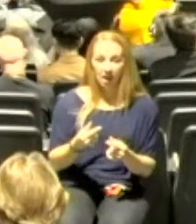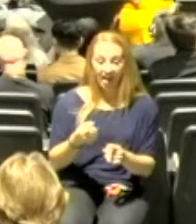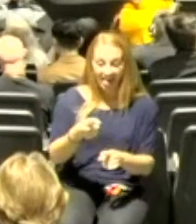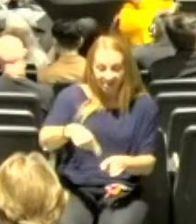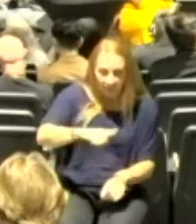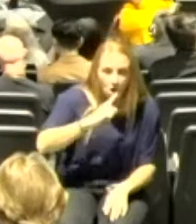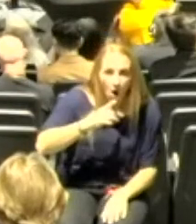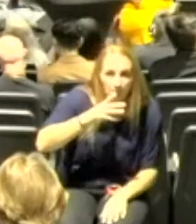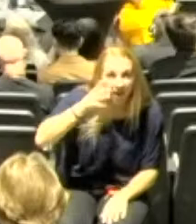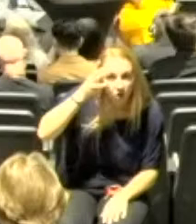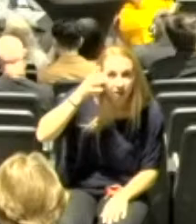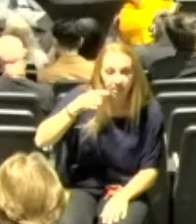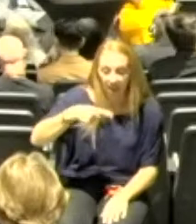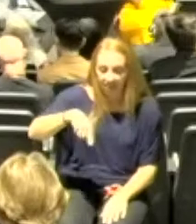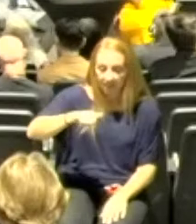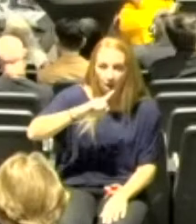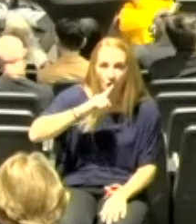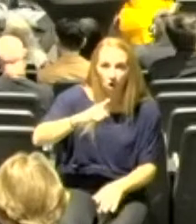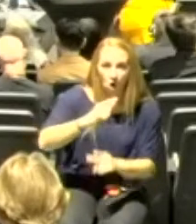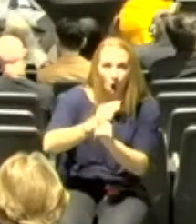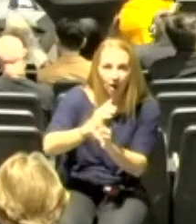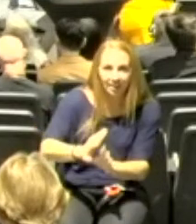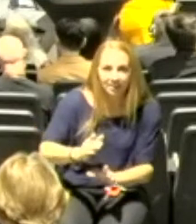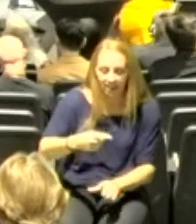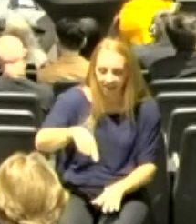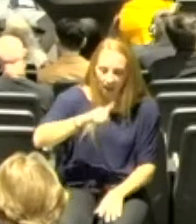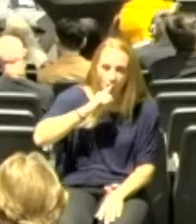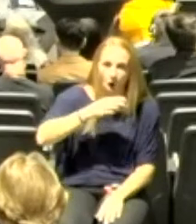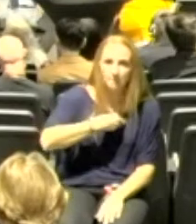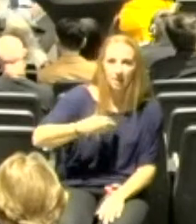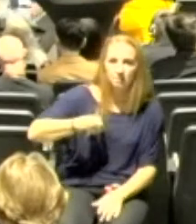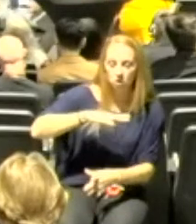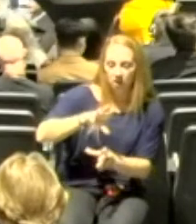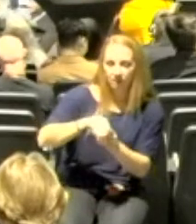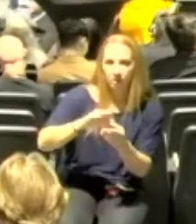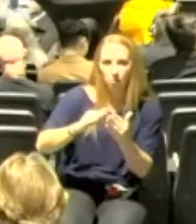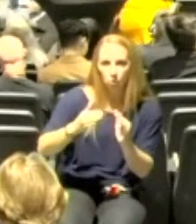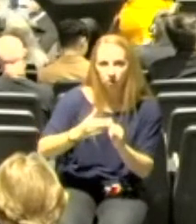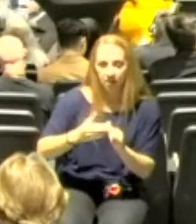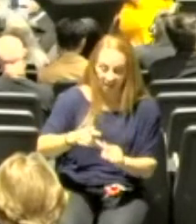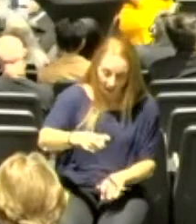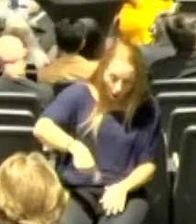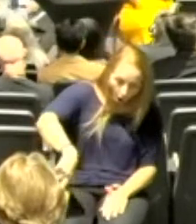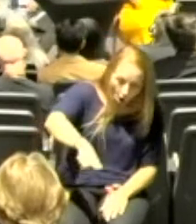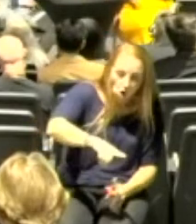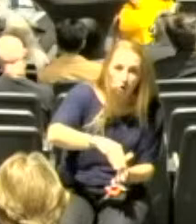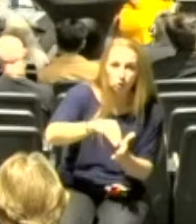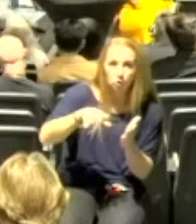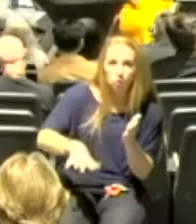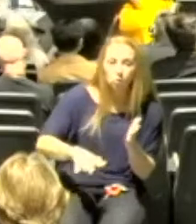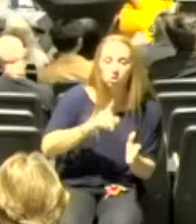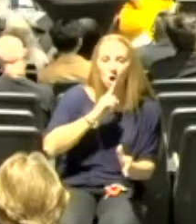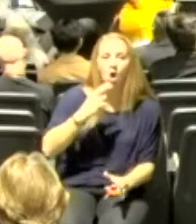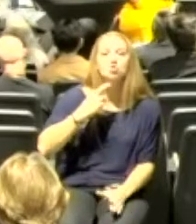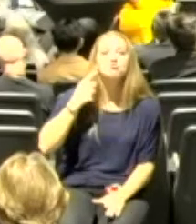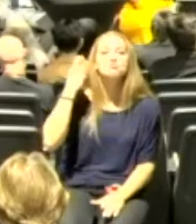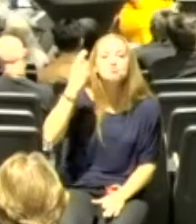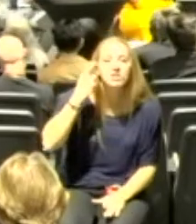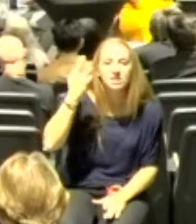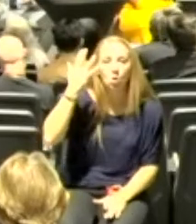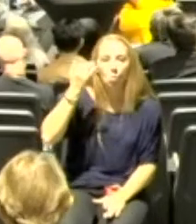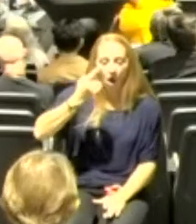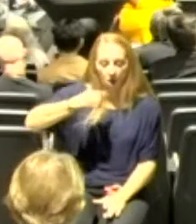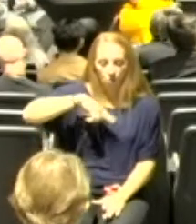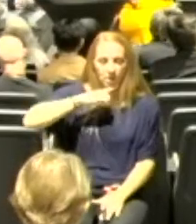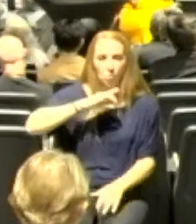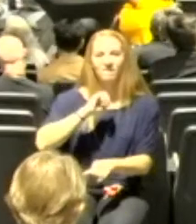They're dreamers. They're members of our community, and in broad strokes, our students are the reason for which we were founded. The whole